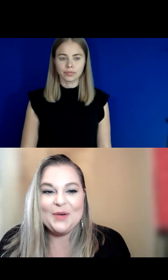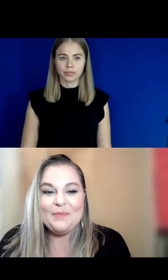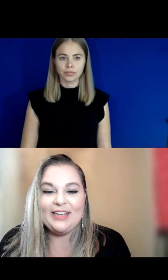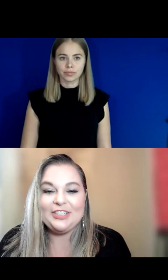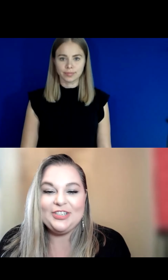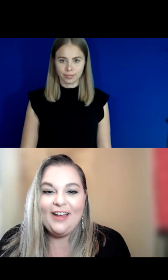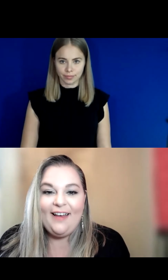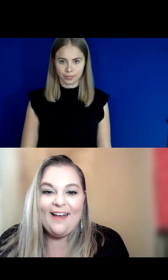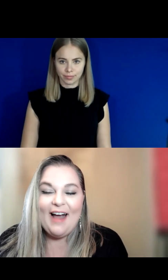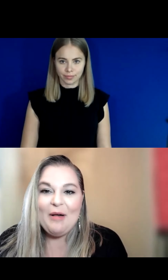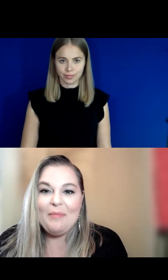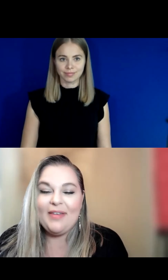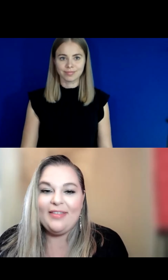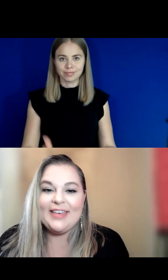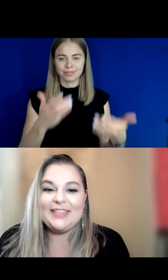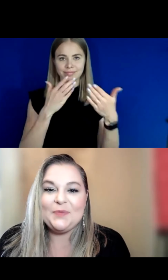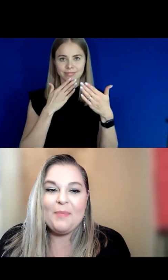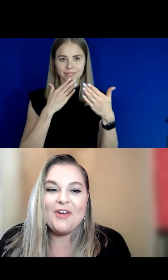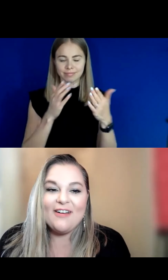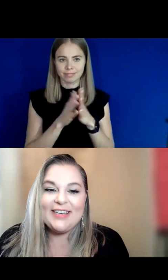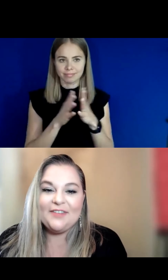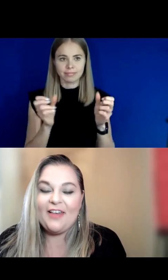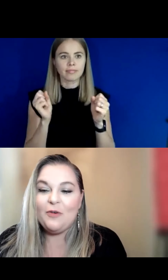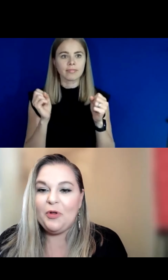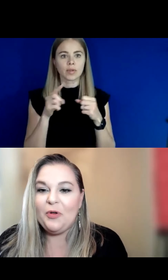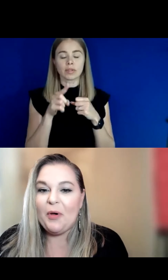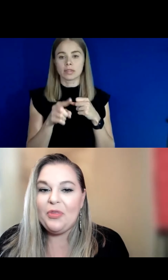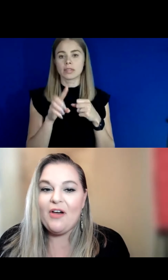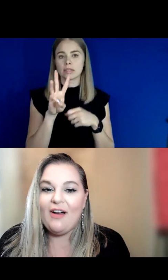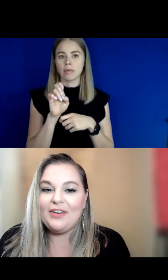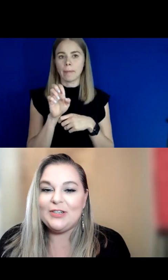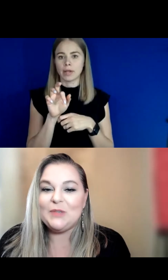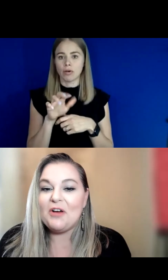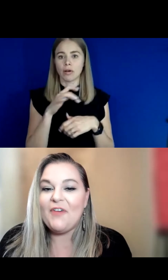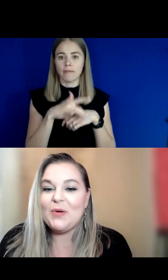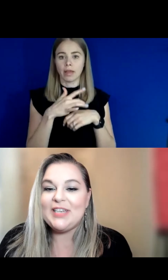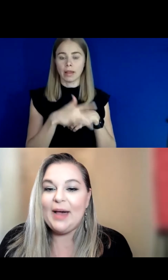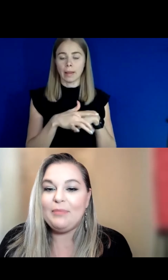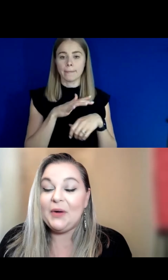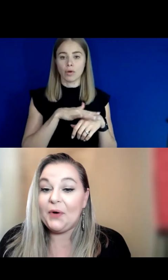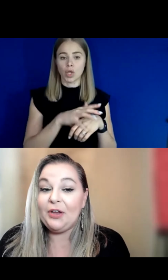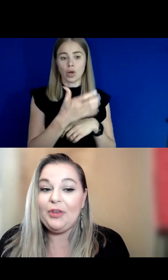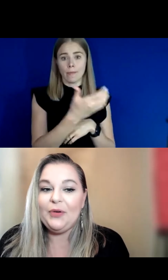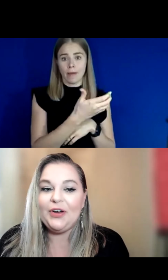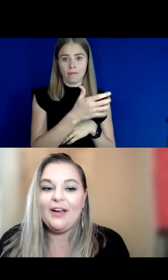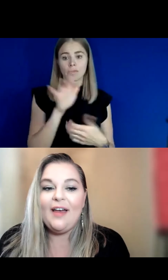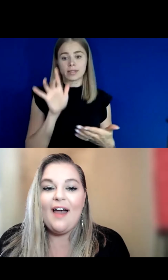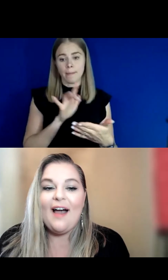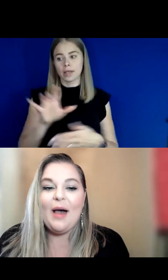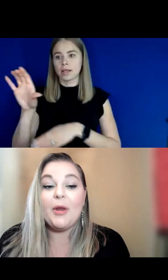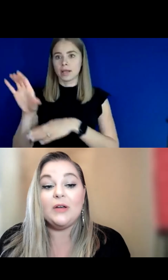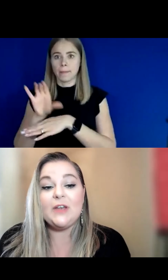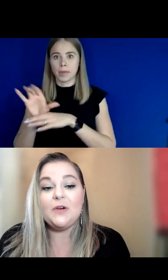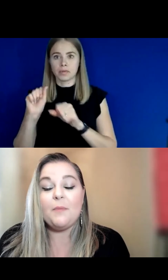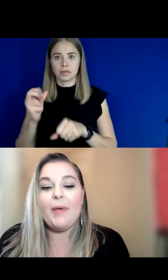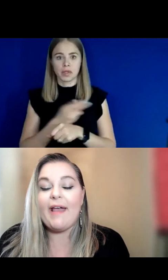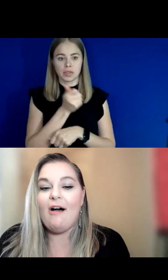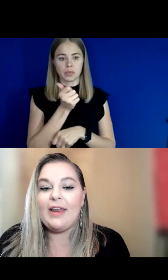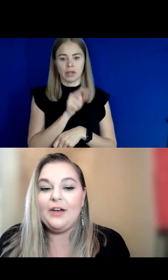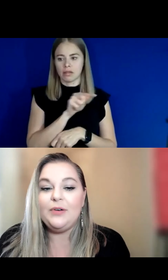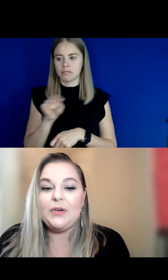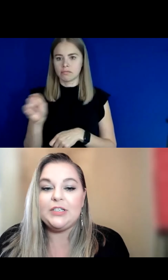Thank you so much. This webinar is available both on your smartphone, tablet, or computer, but